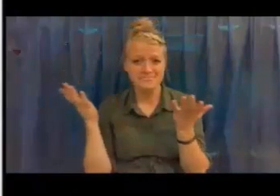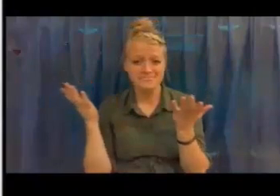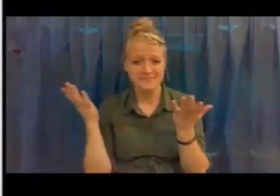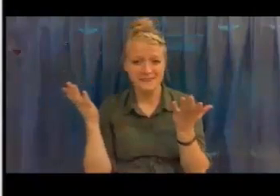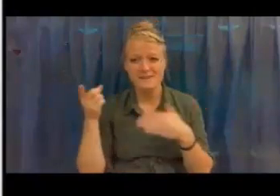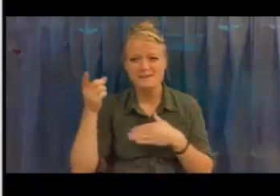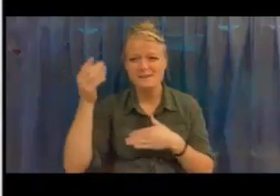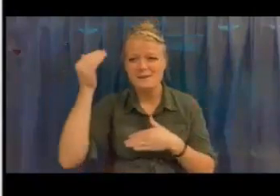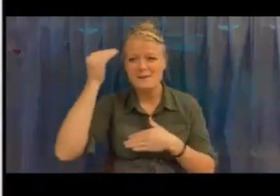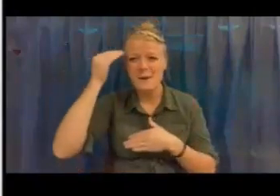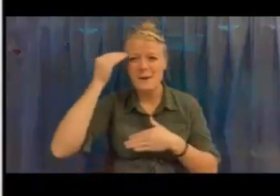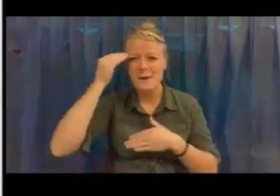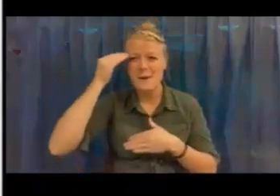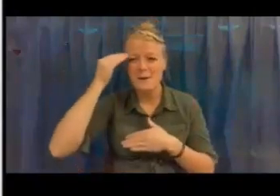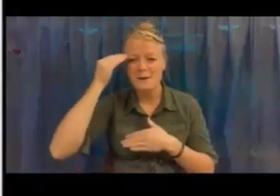What is this?